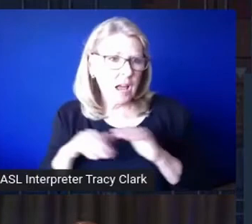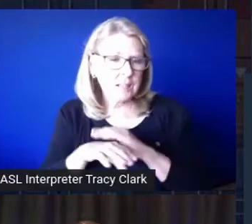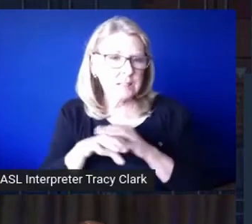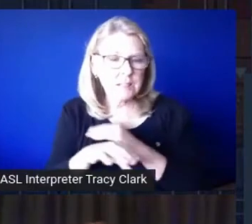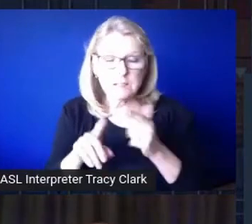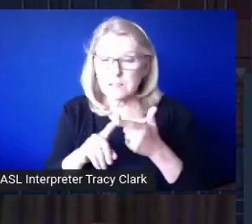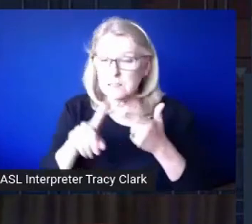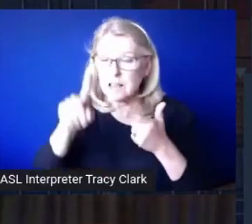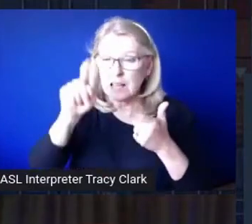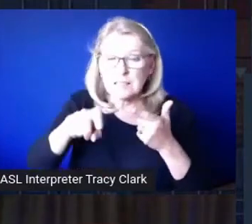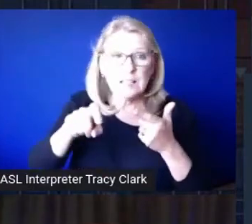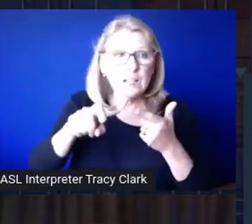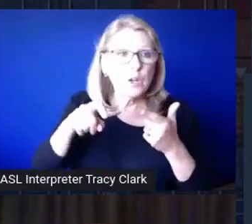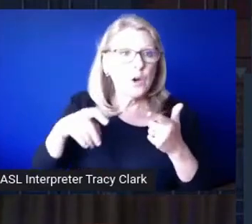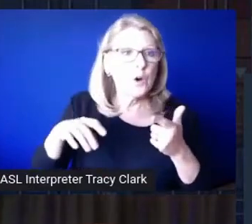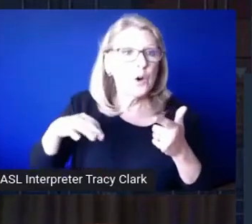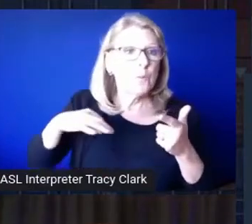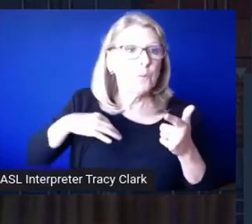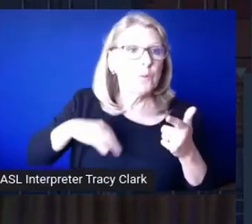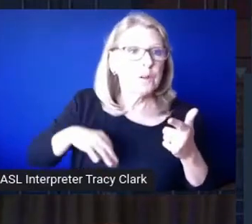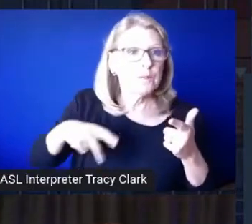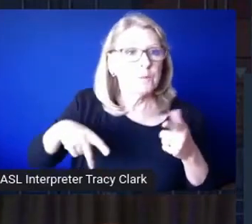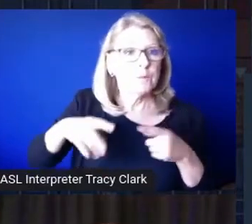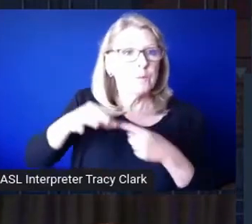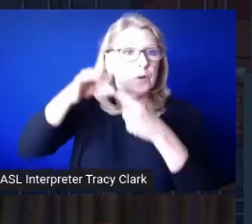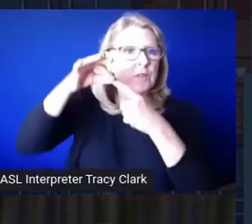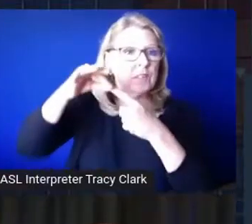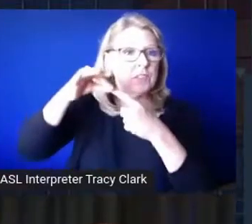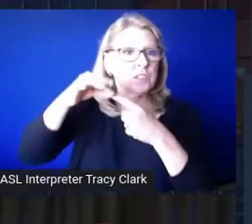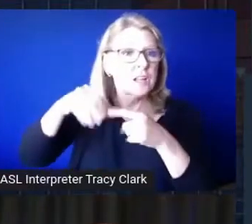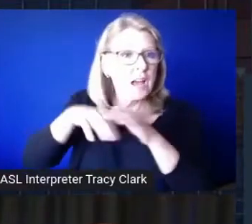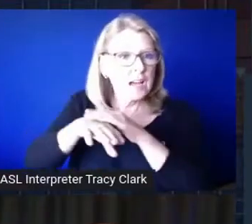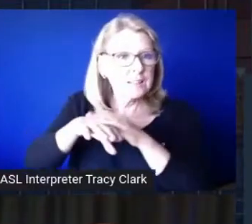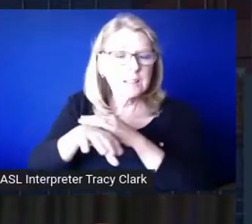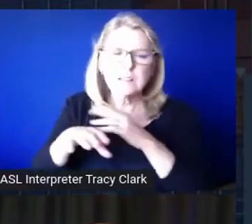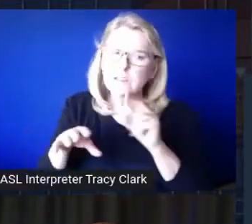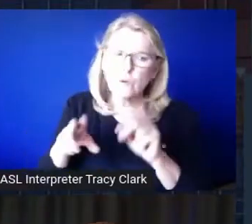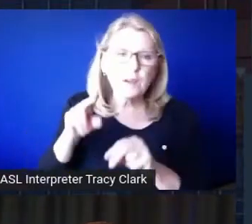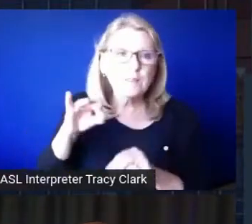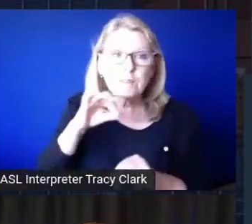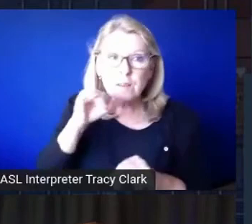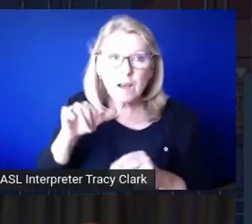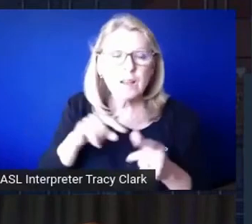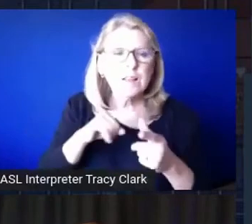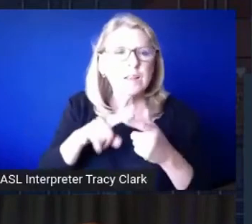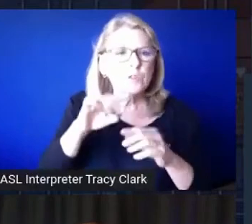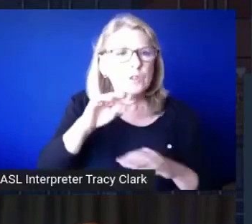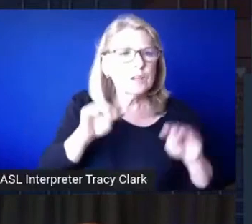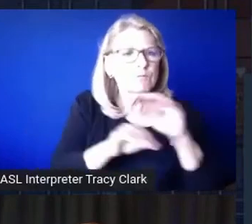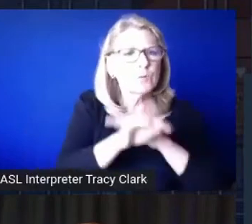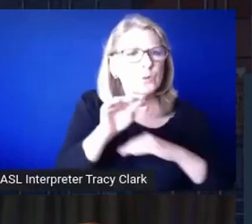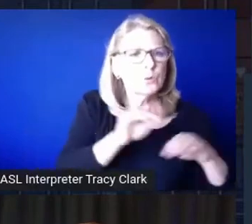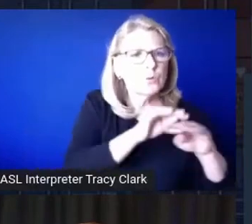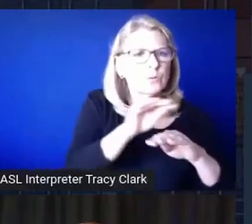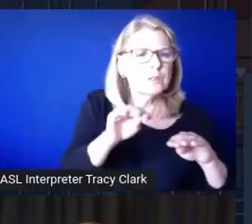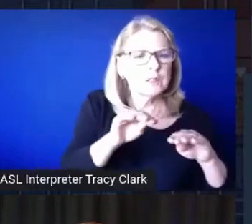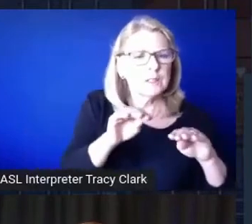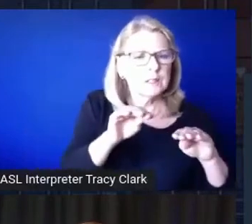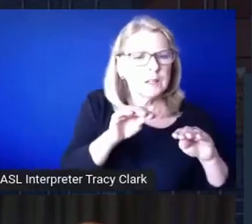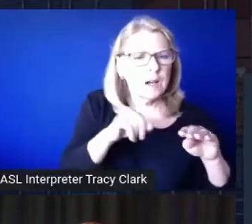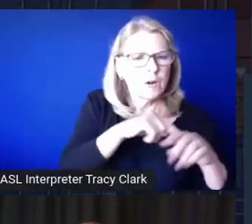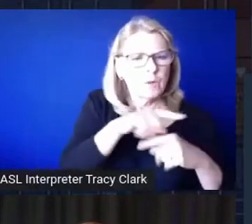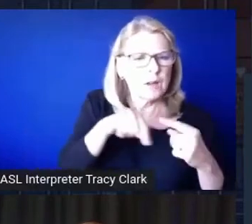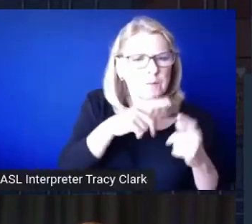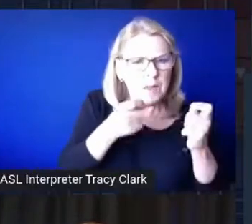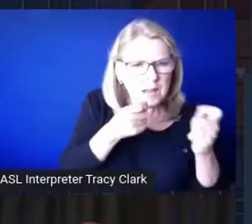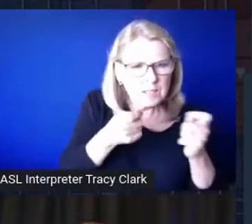then you can remove some of the undifferentiated heavy lifting around management, around updates, around hardening, that may